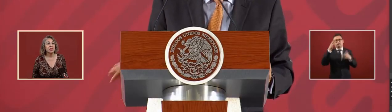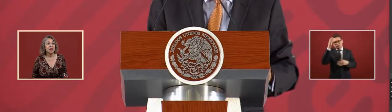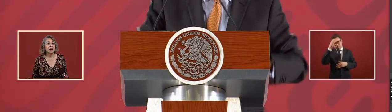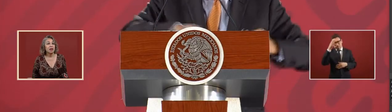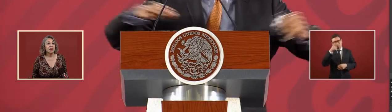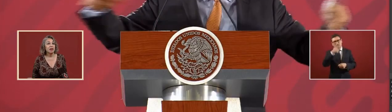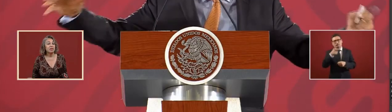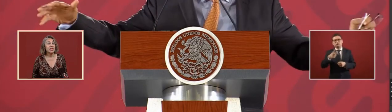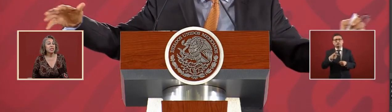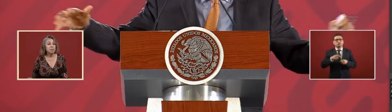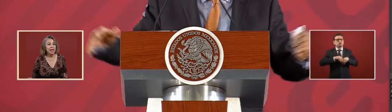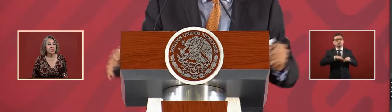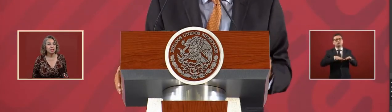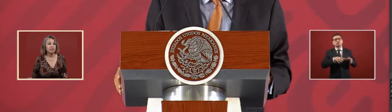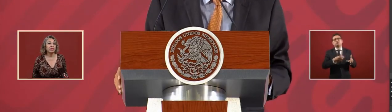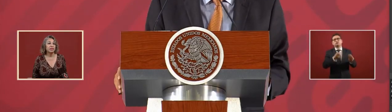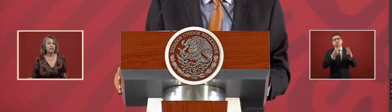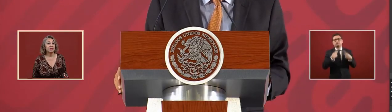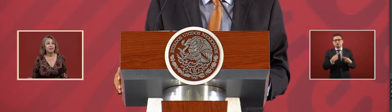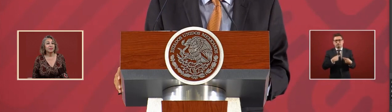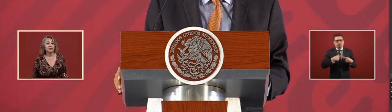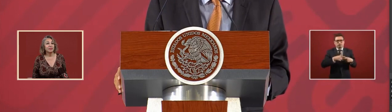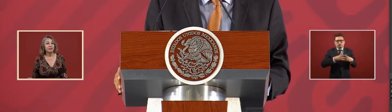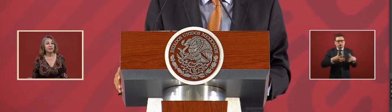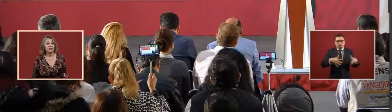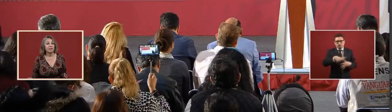conscience masiva, that's massive,